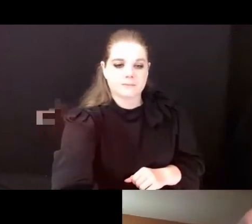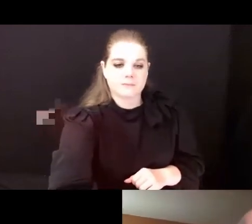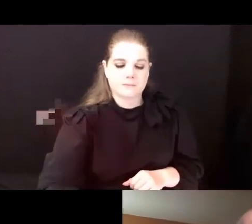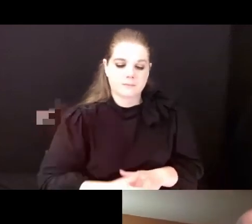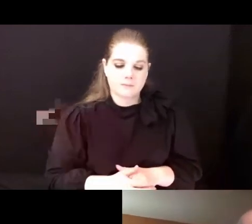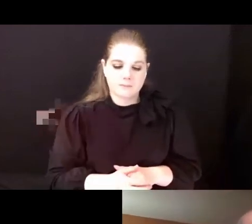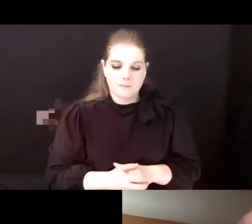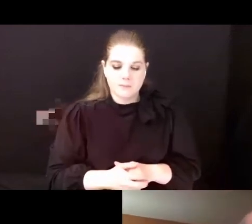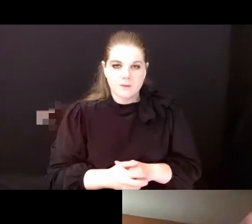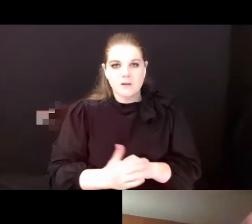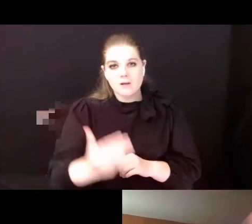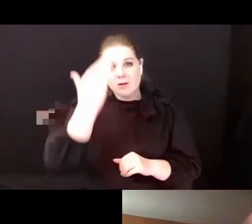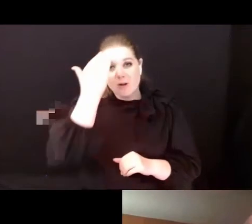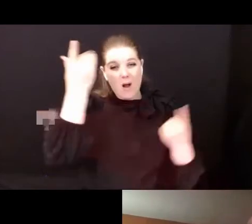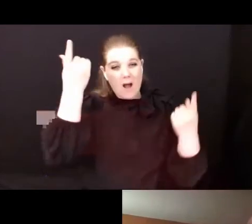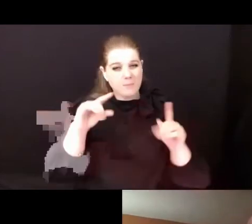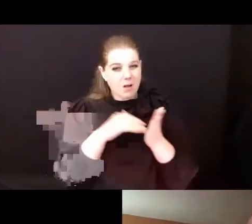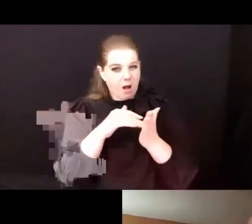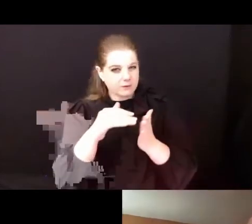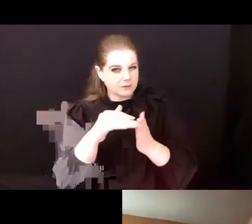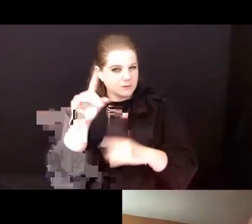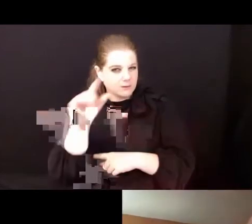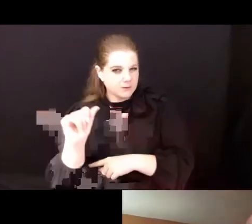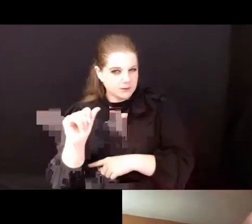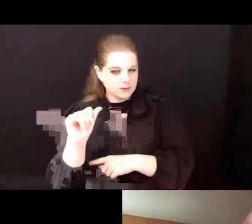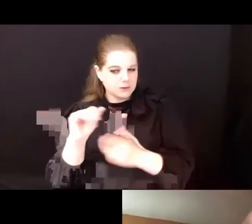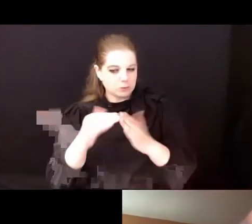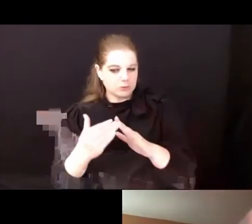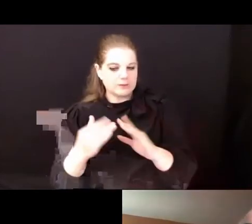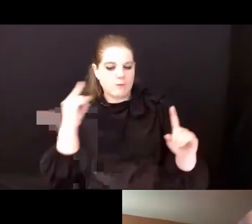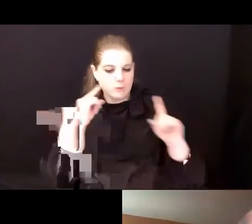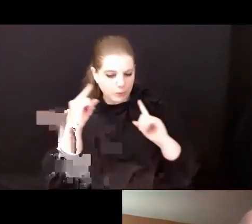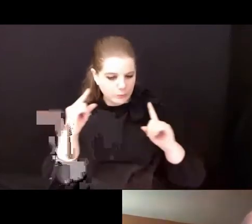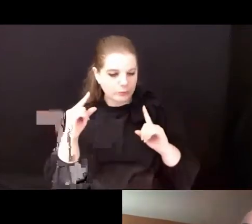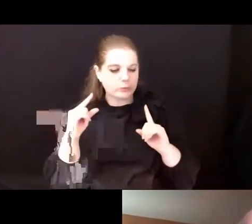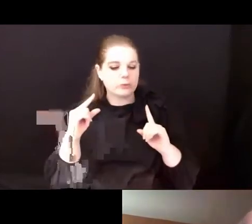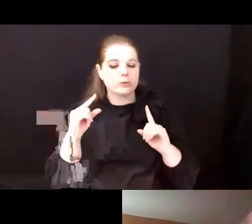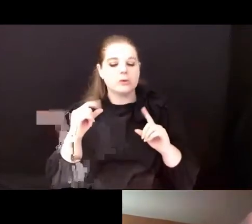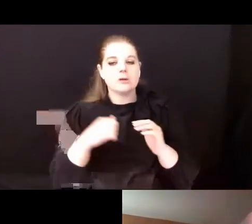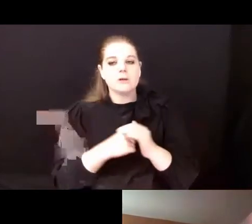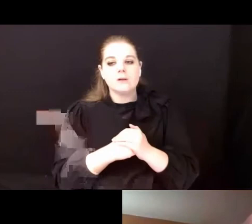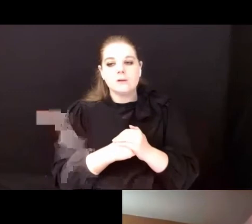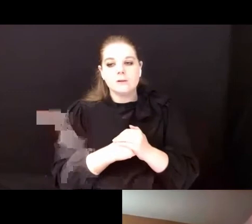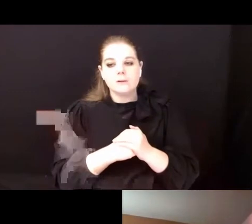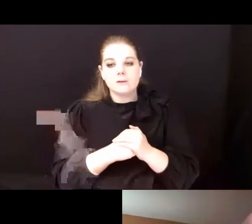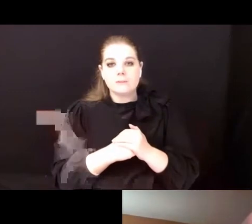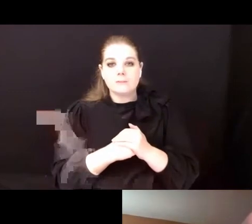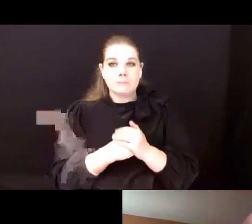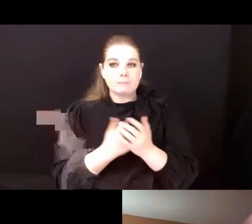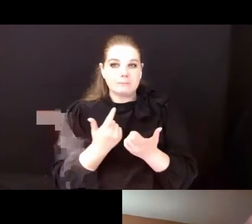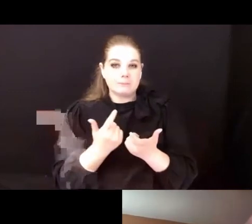in the disability community I've heard, and I agree, is the biggest disability